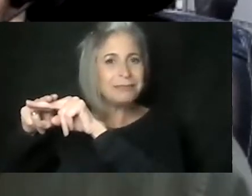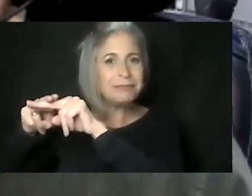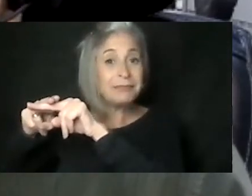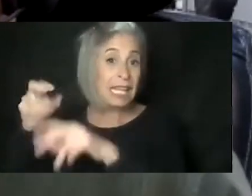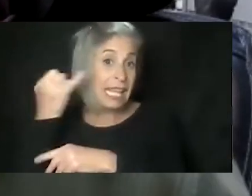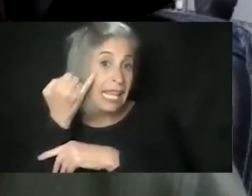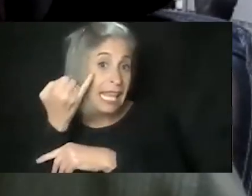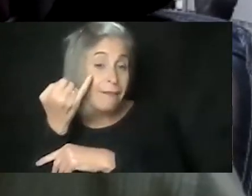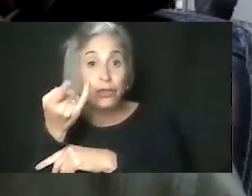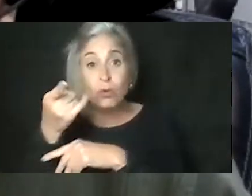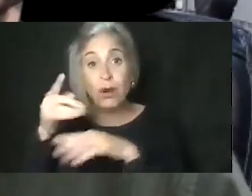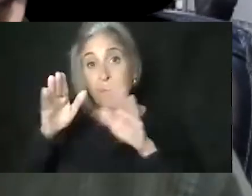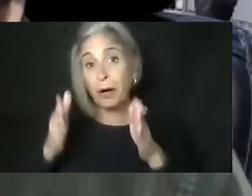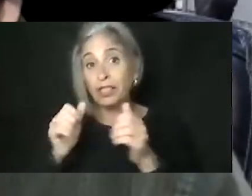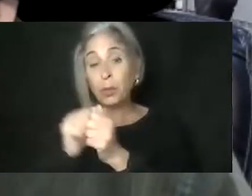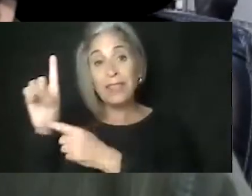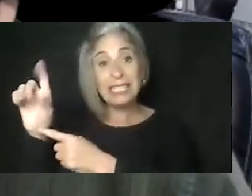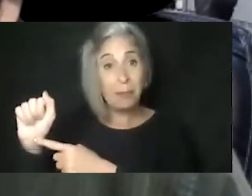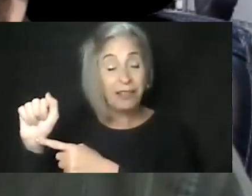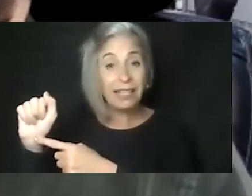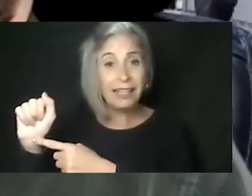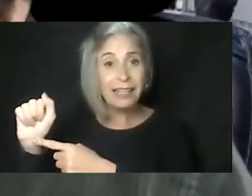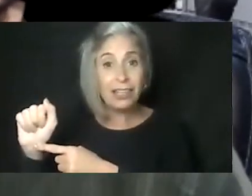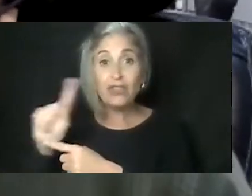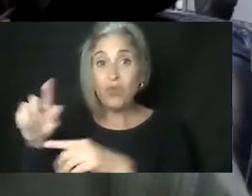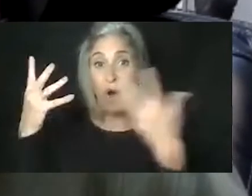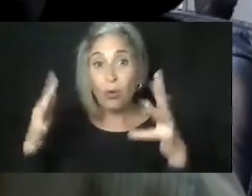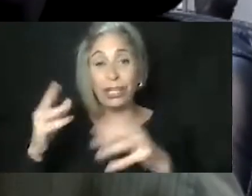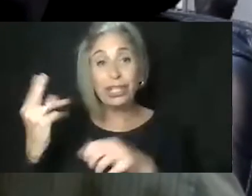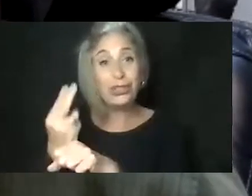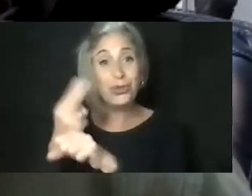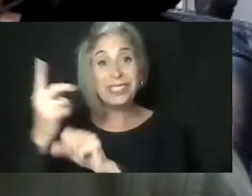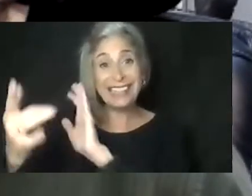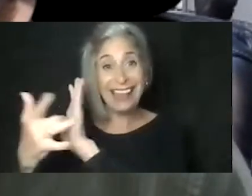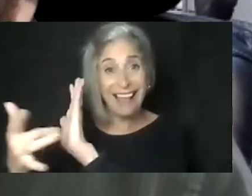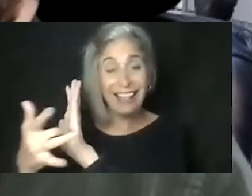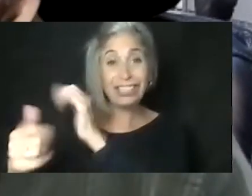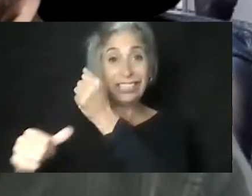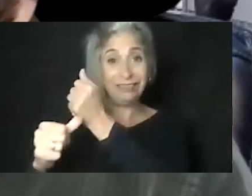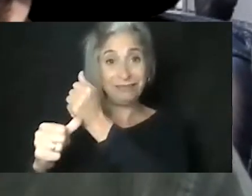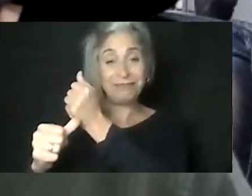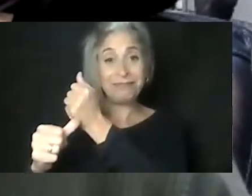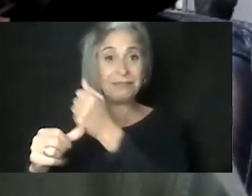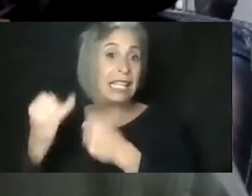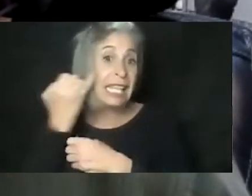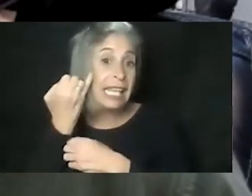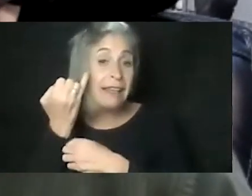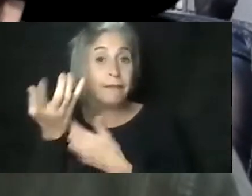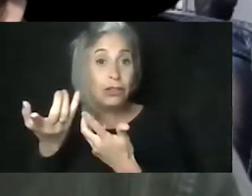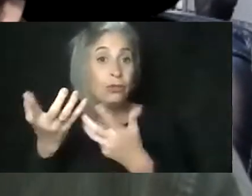If you are a person with a disability and you already use assistive technology, I mean, if you